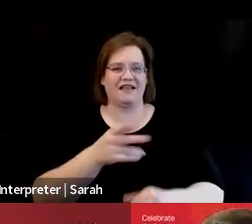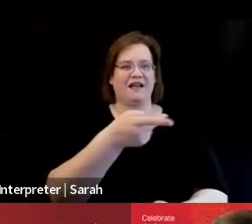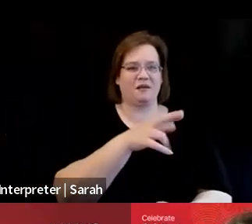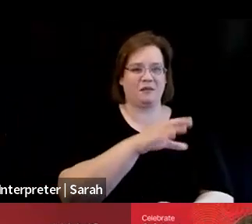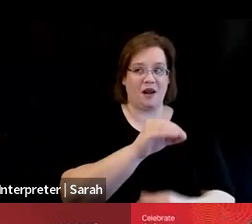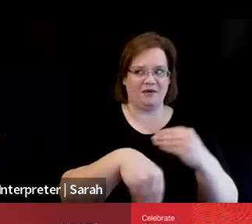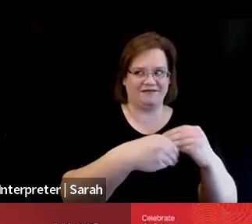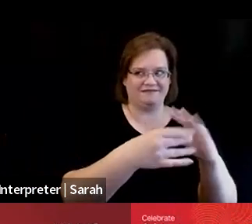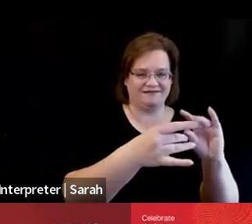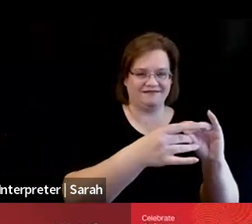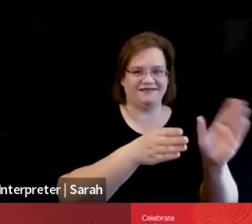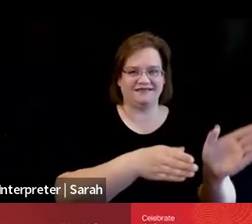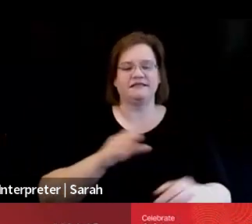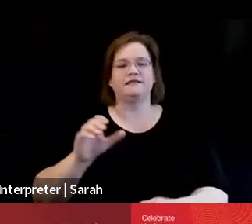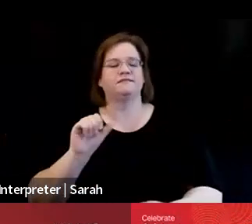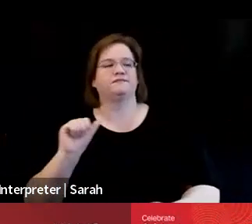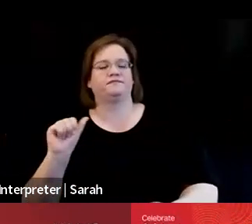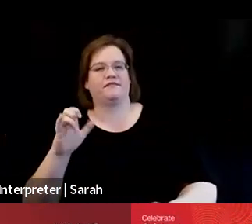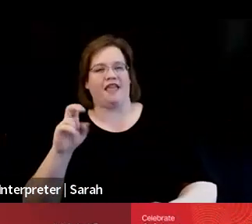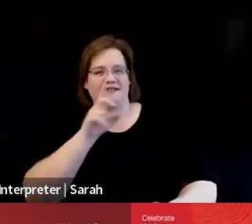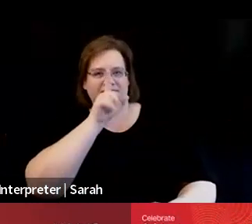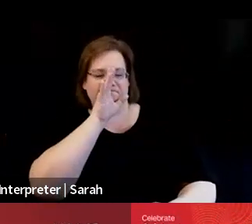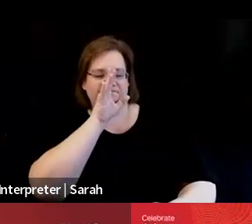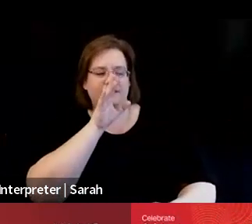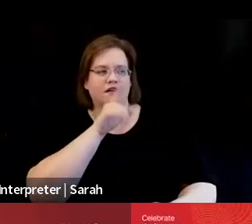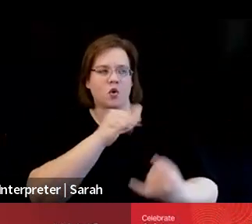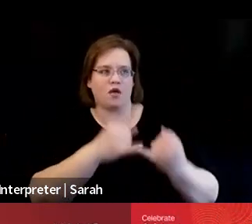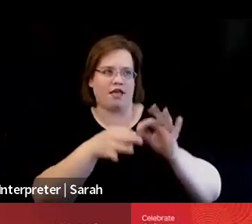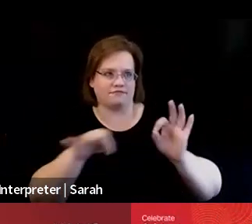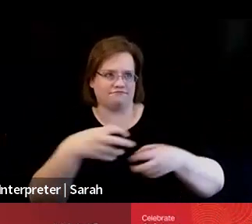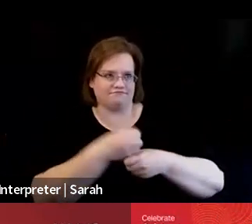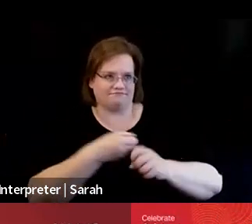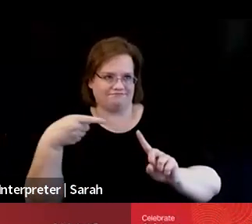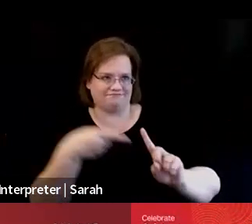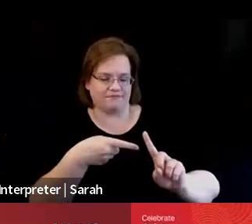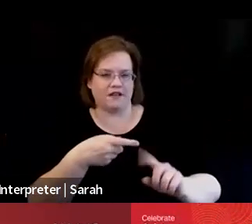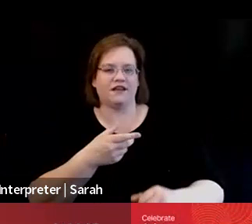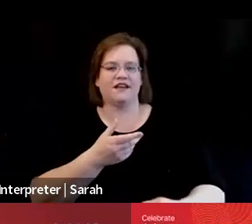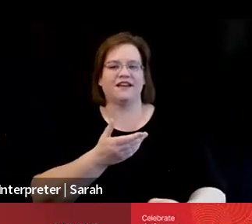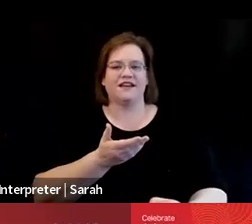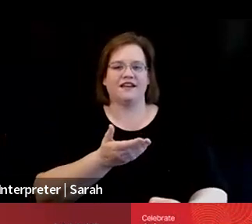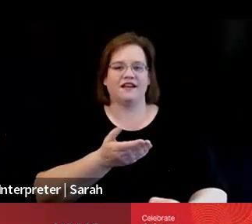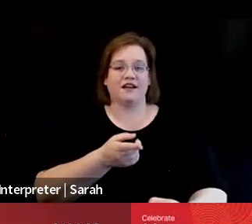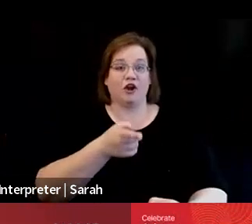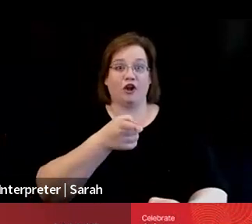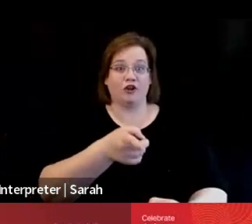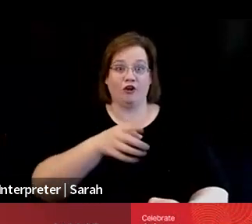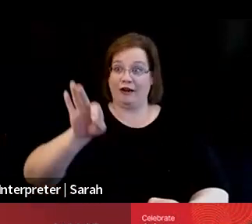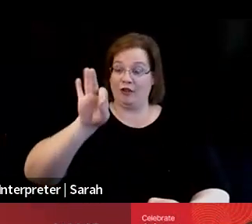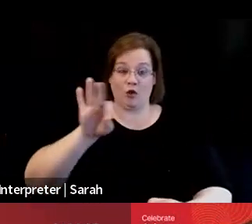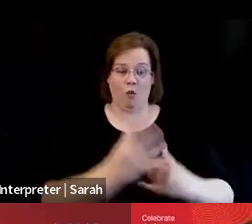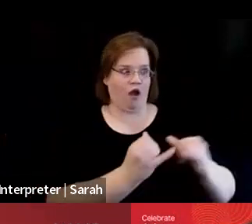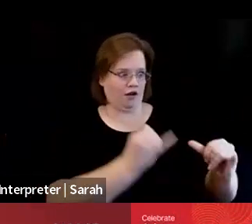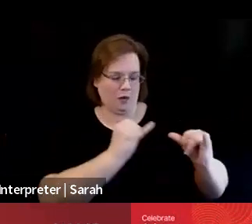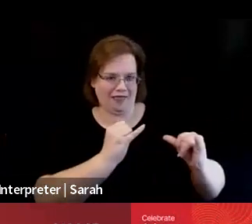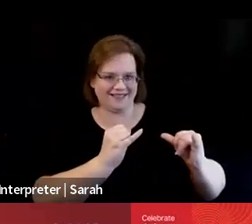also chime in. I just wanted to, and that's what your last sentence really summed it up. I feel like you're in the choir with us, right? And